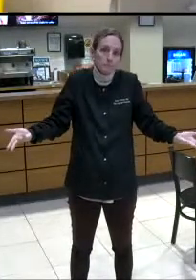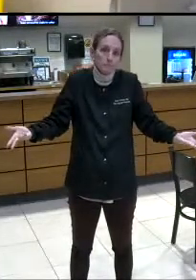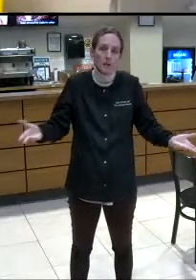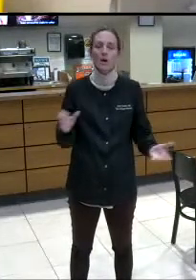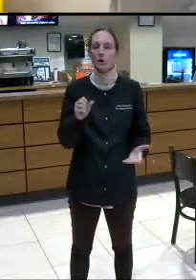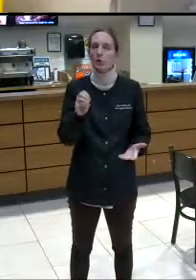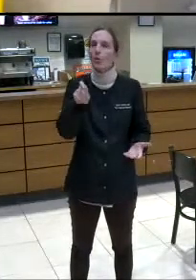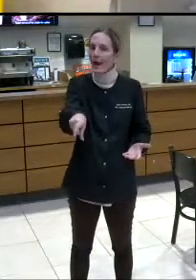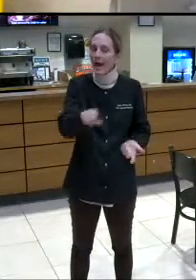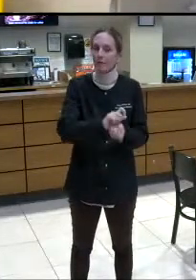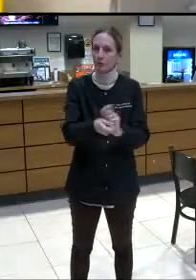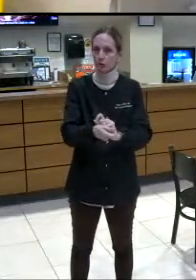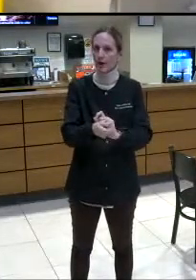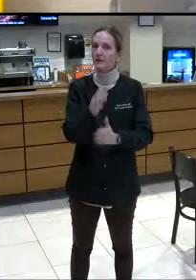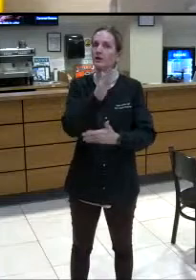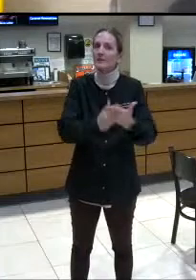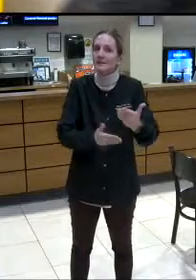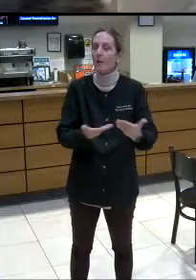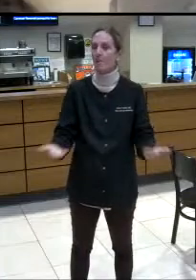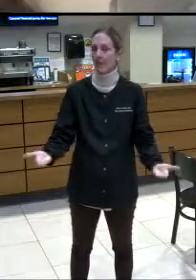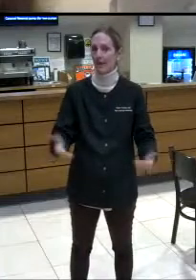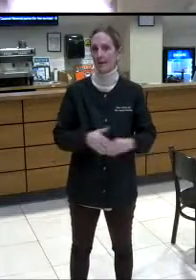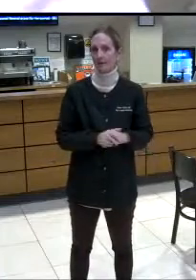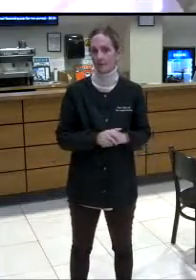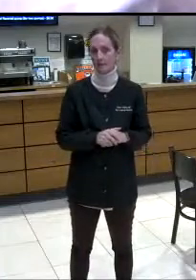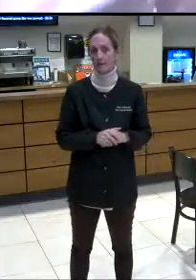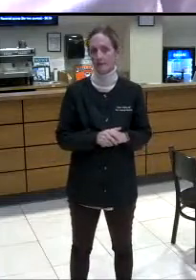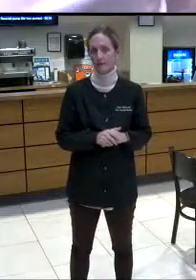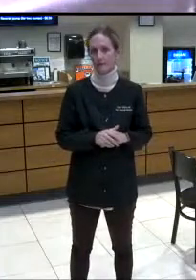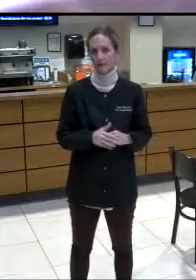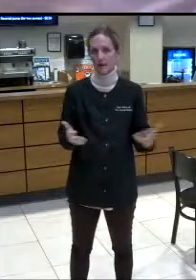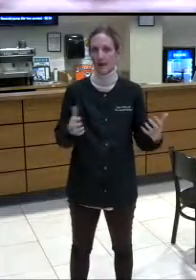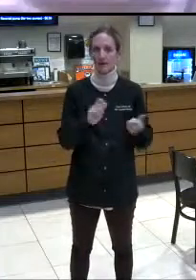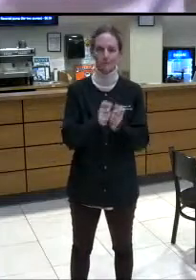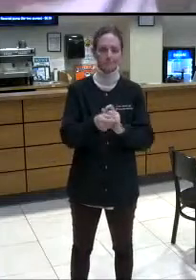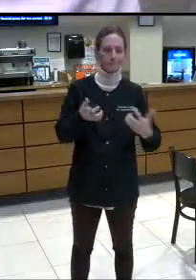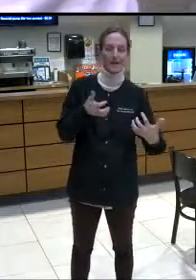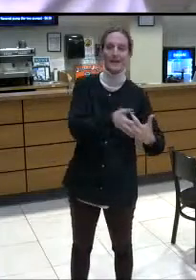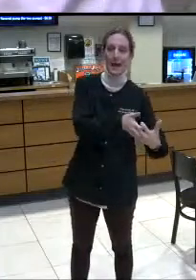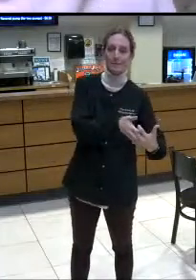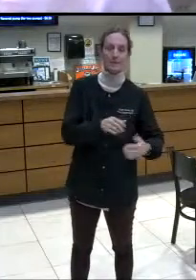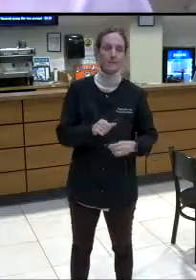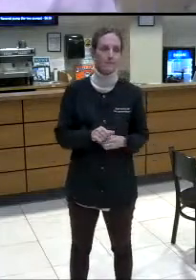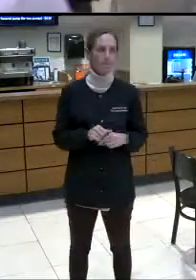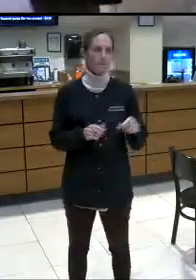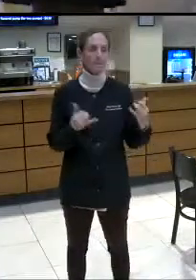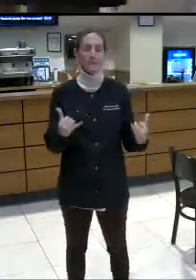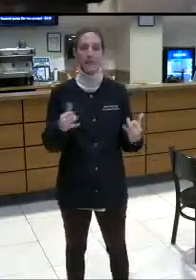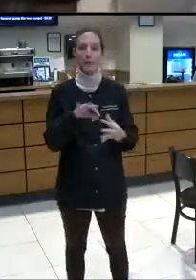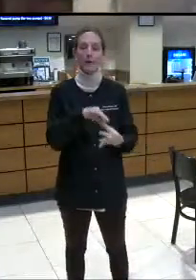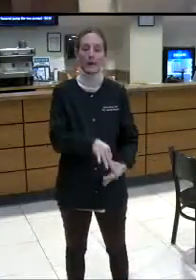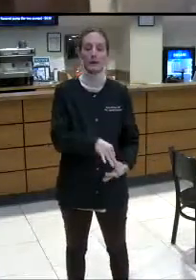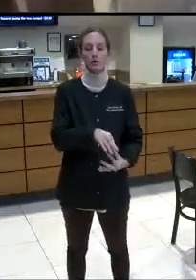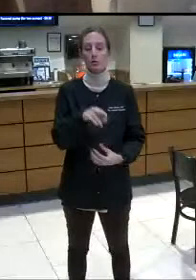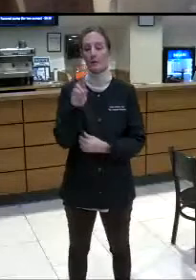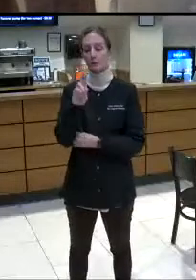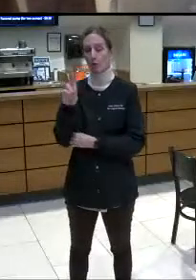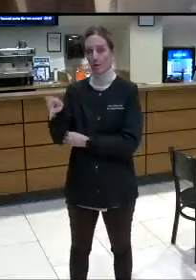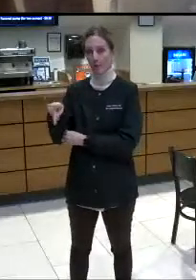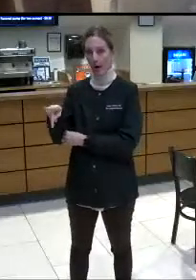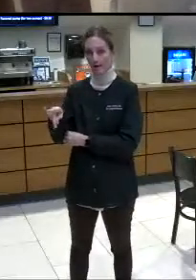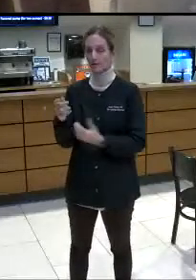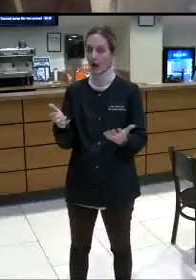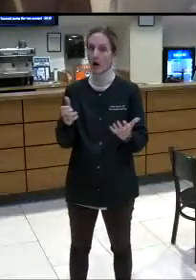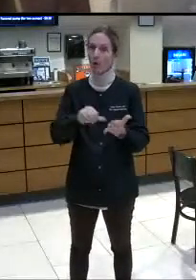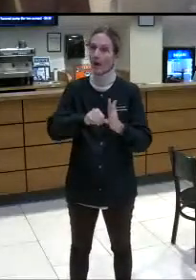I'll let Utivia speak to that more specifically. As far as it relates to restorative practices, I want to reiterate